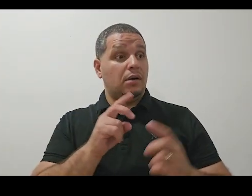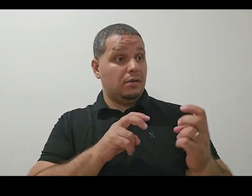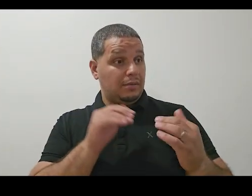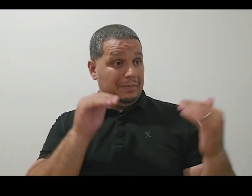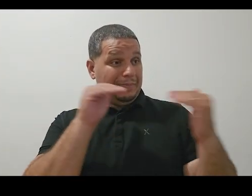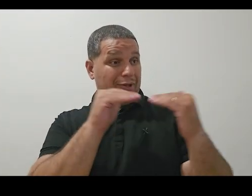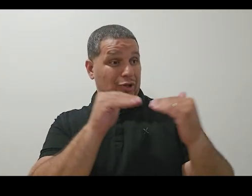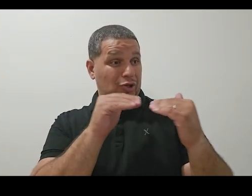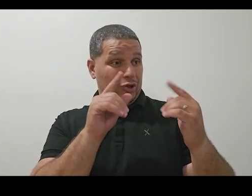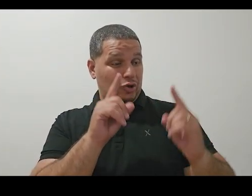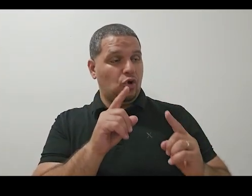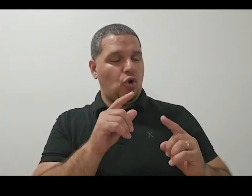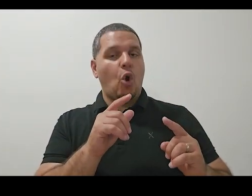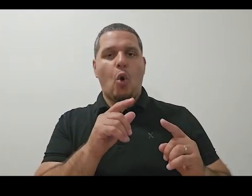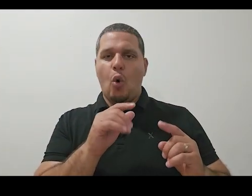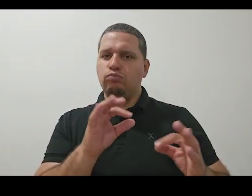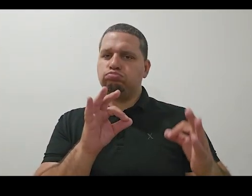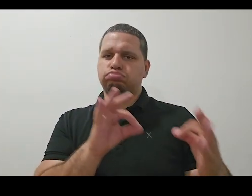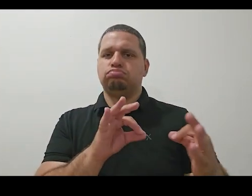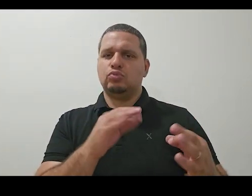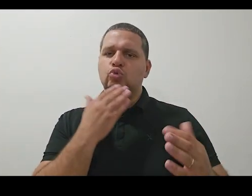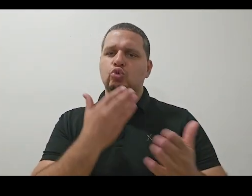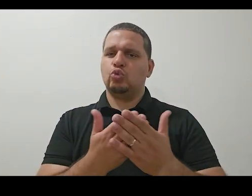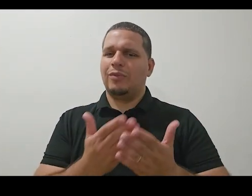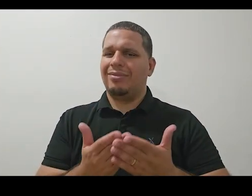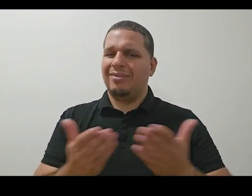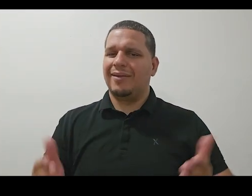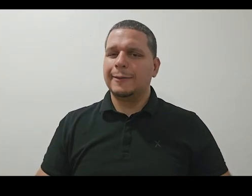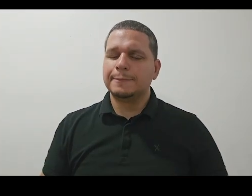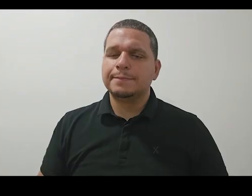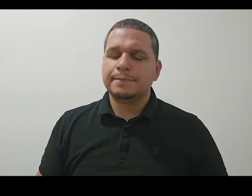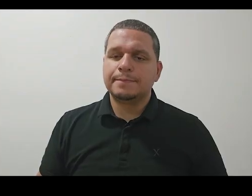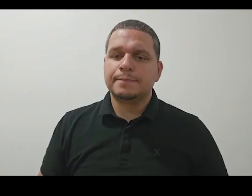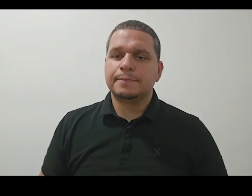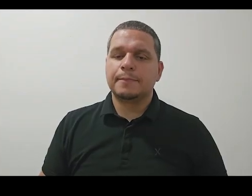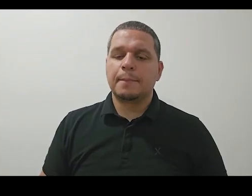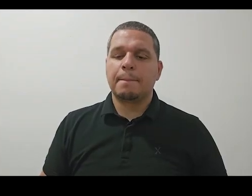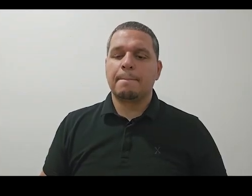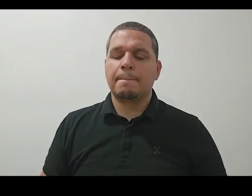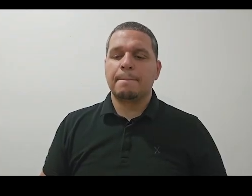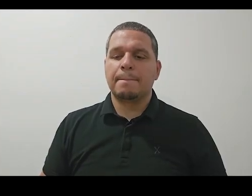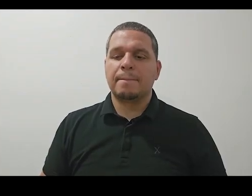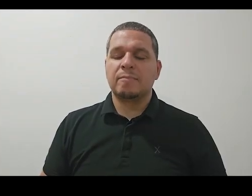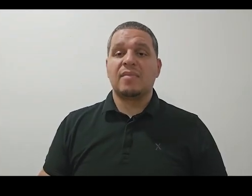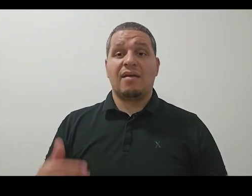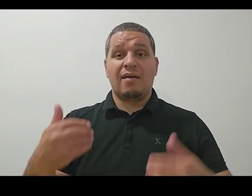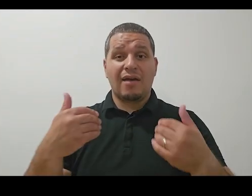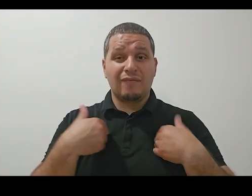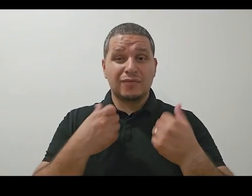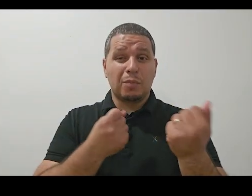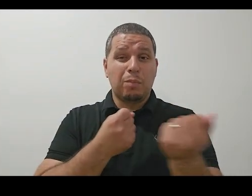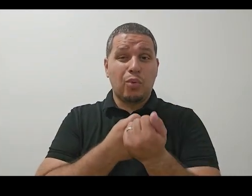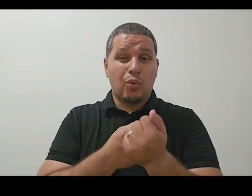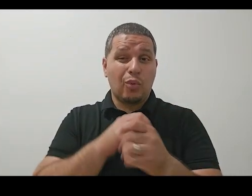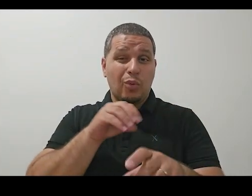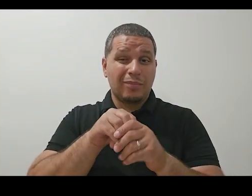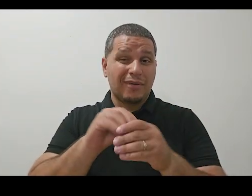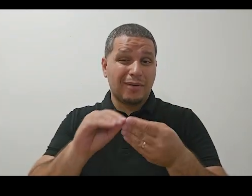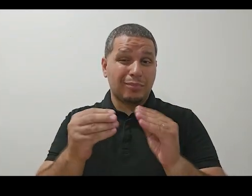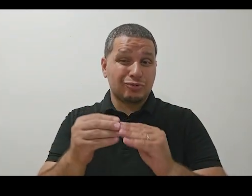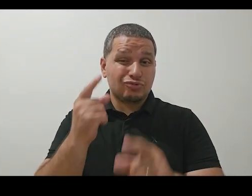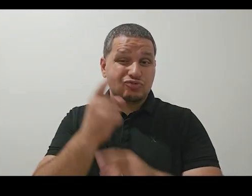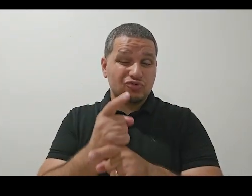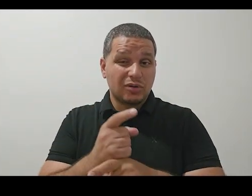space peer to peer is really, really a good thing because there's support in